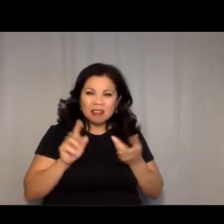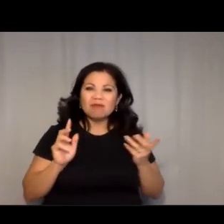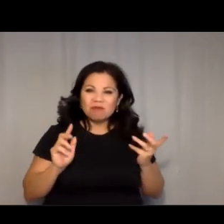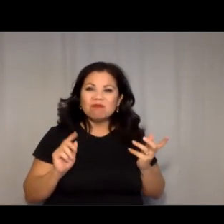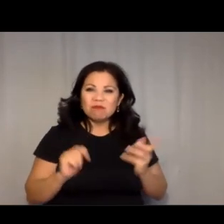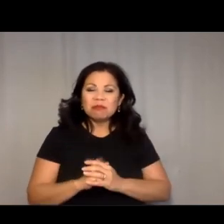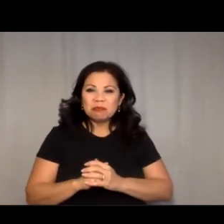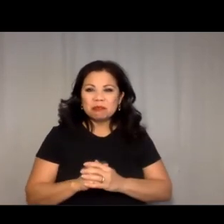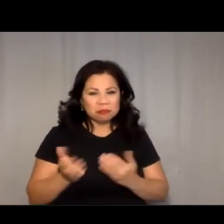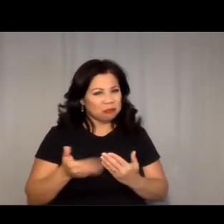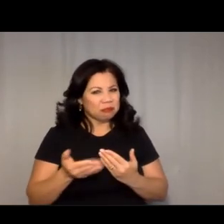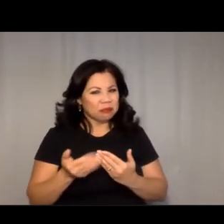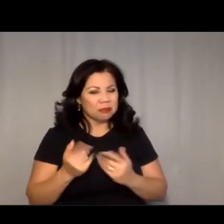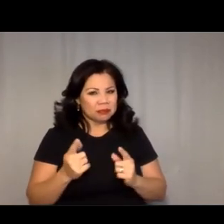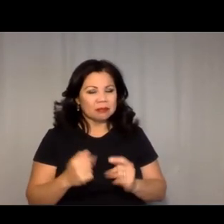That easy.